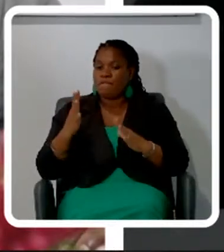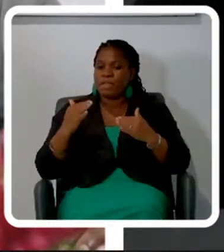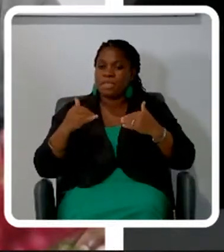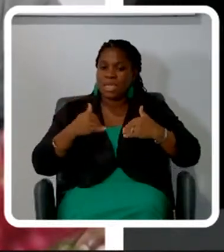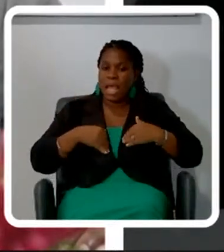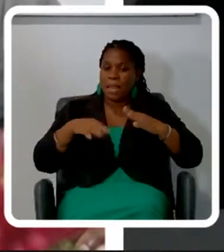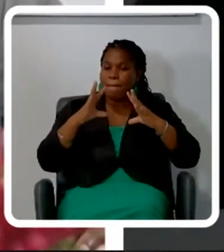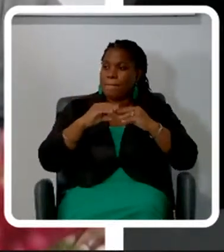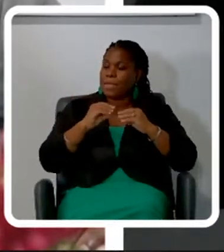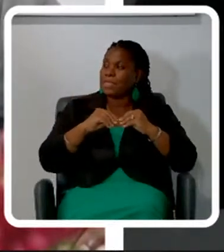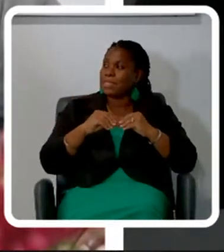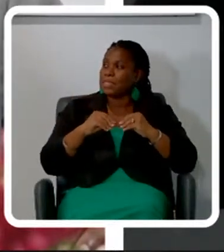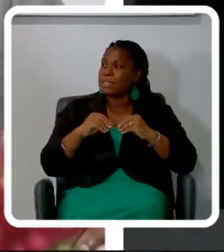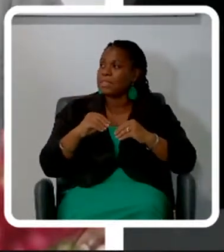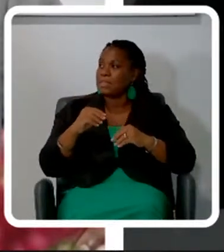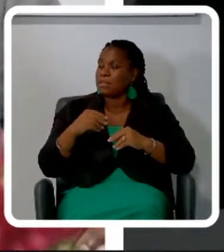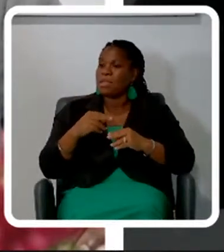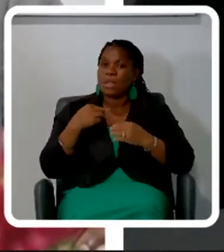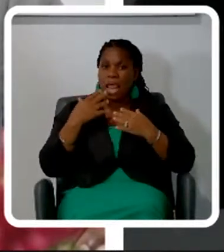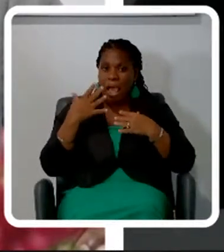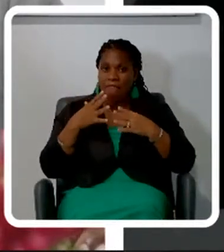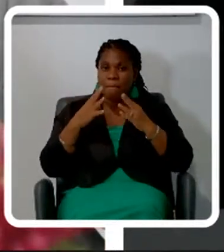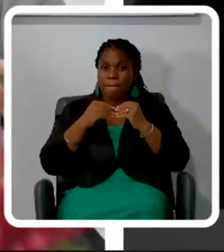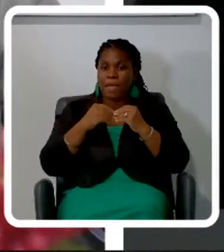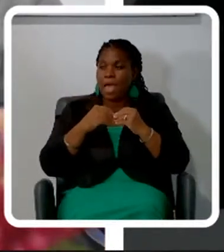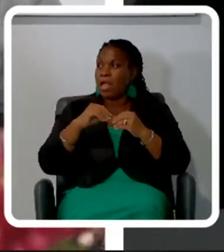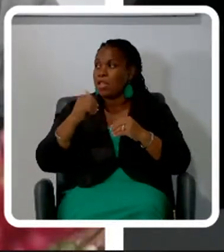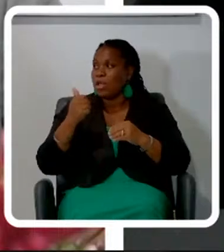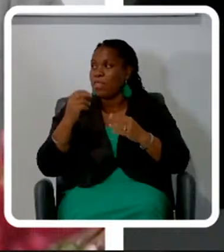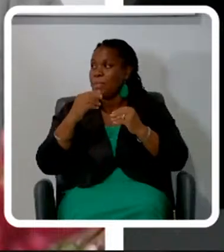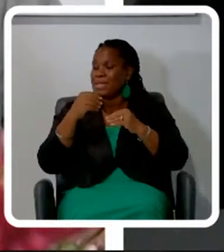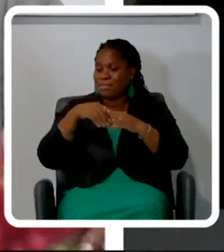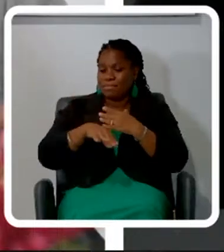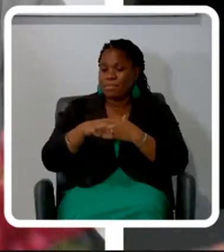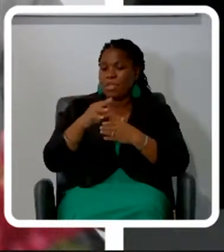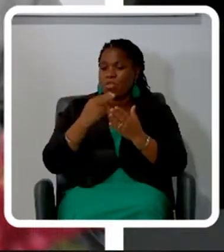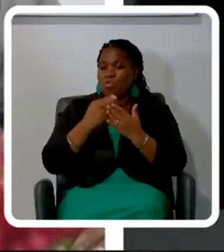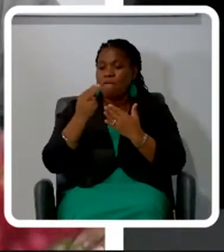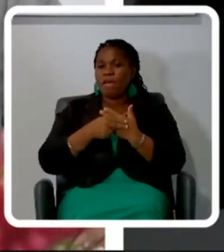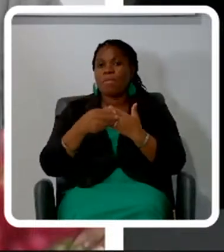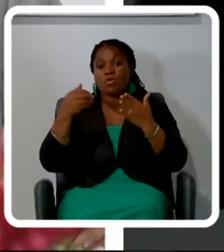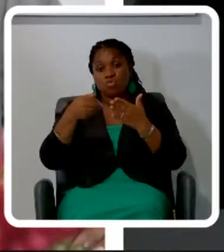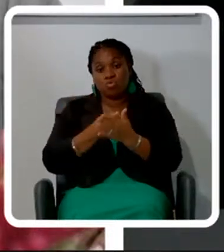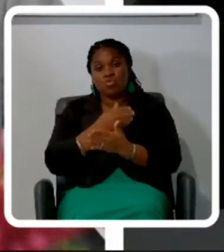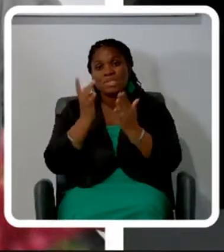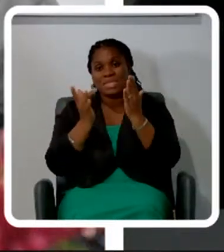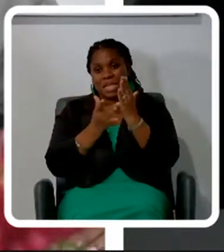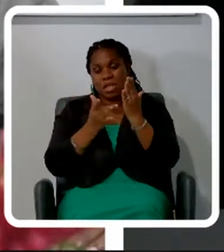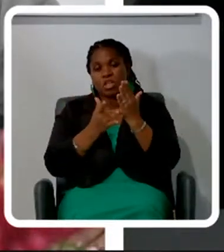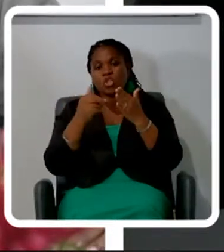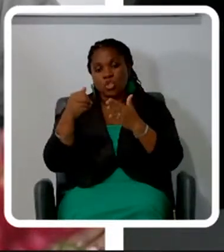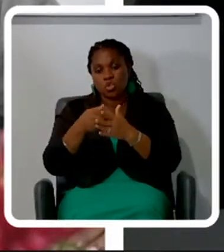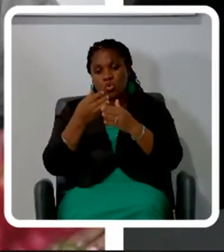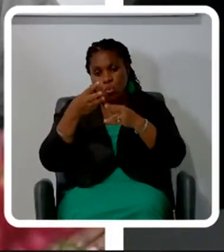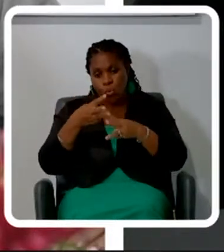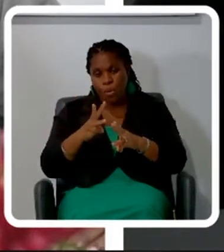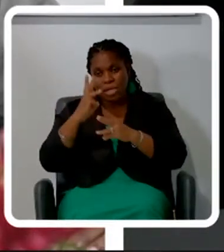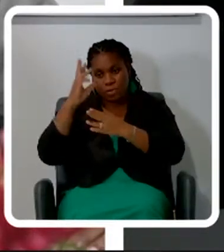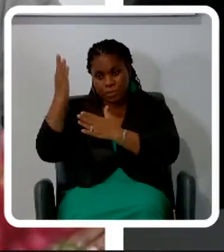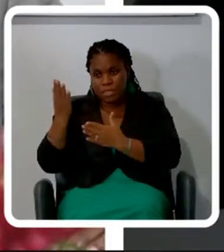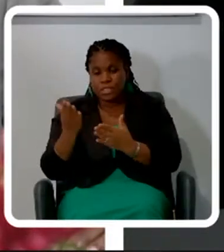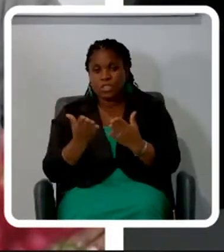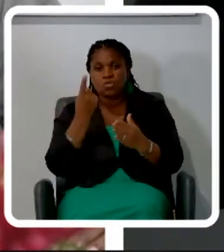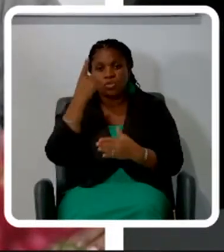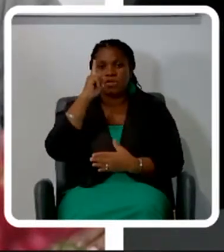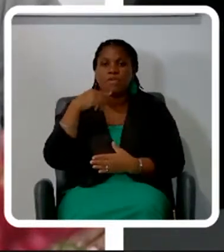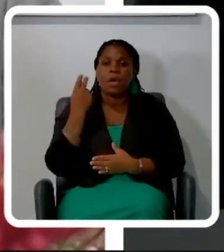place and the conference is in November. New technology, new approaches that we're going to introduce for